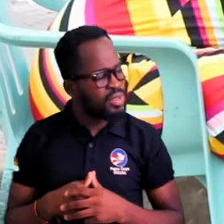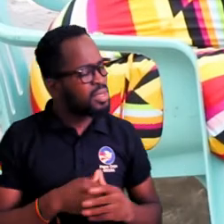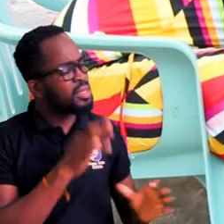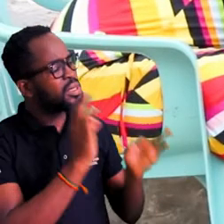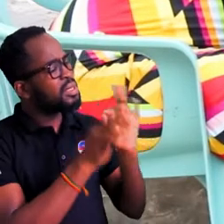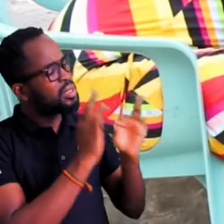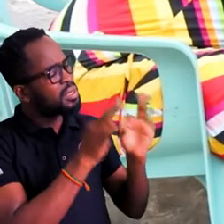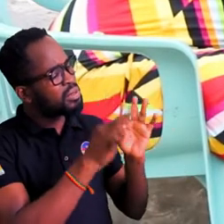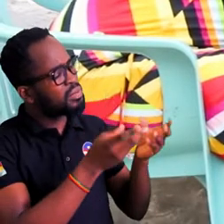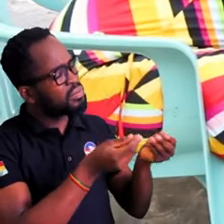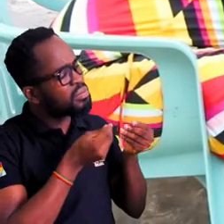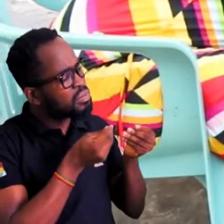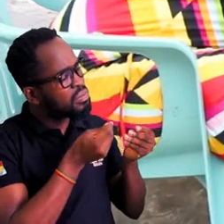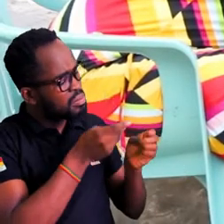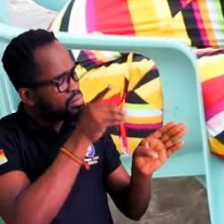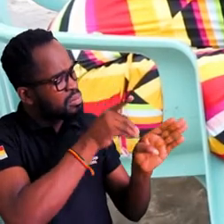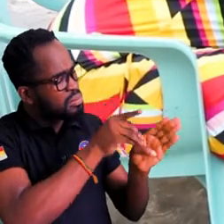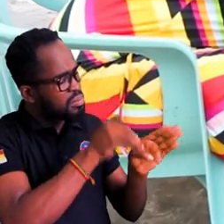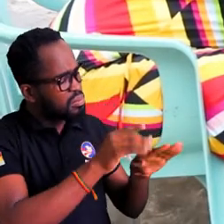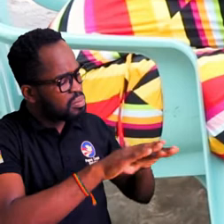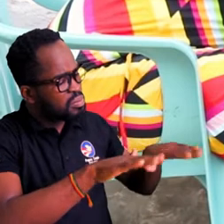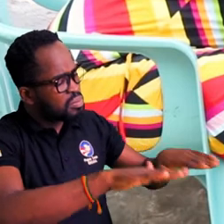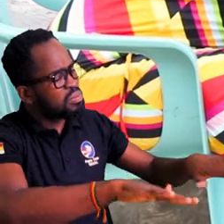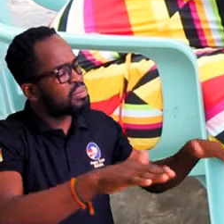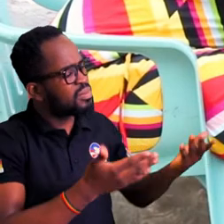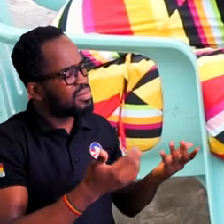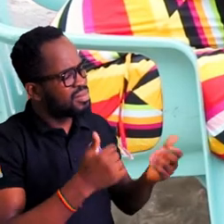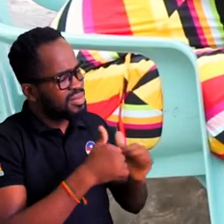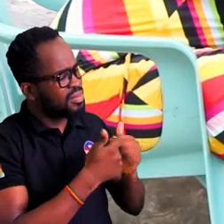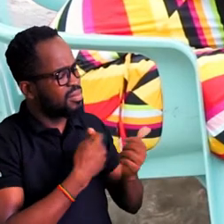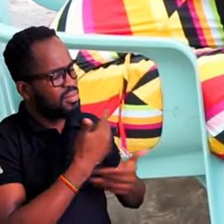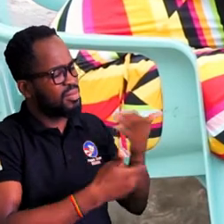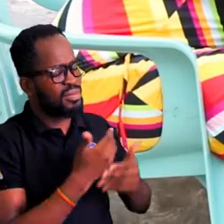And what if she gives me disabled grandchildren?